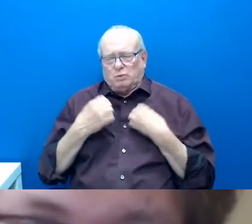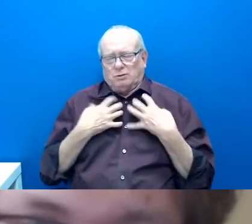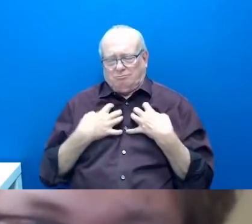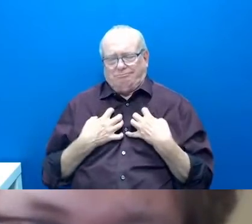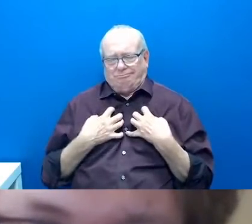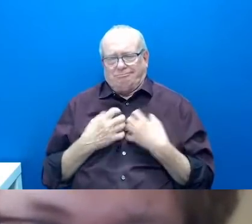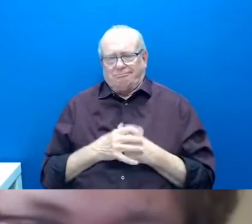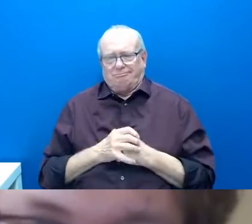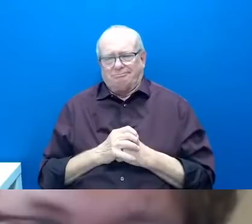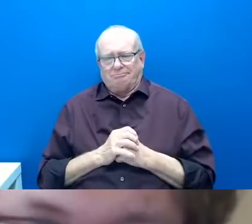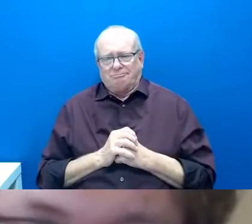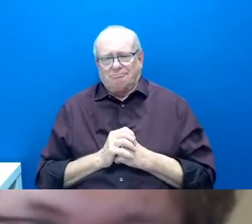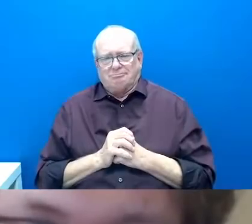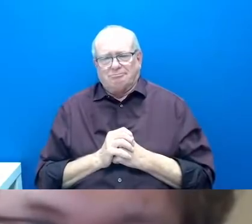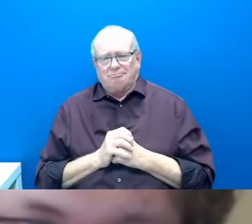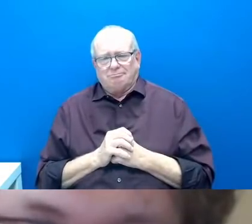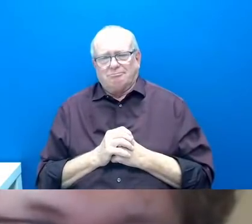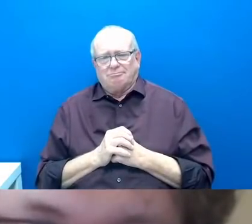really,